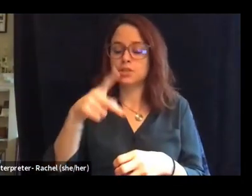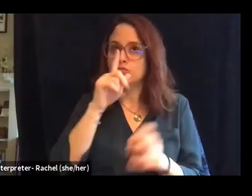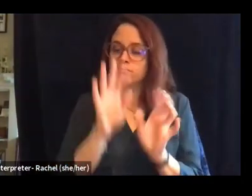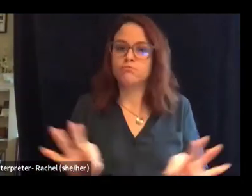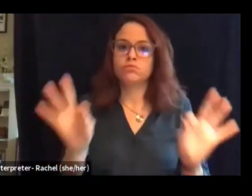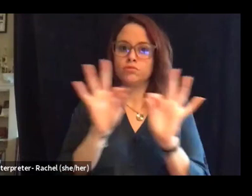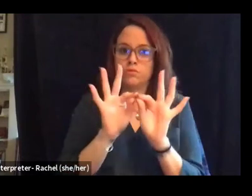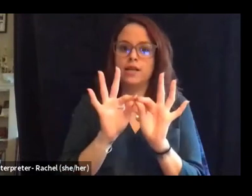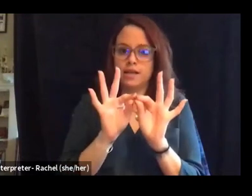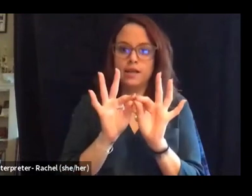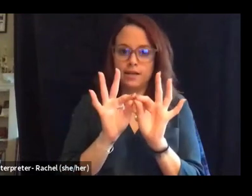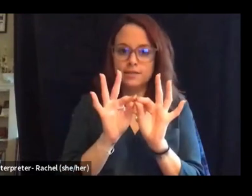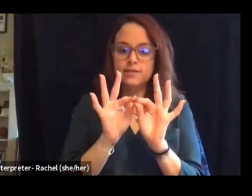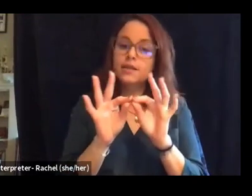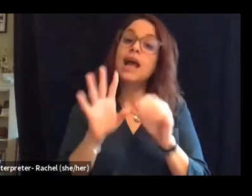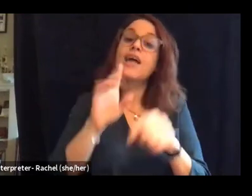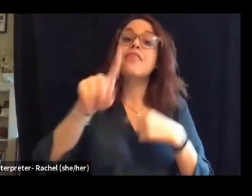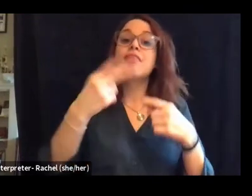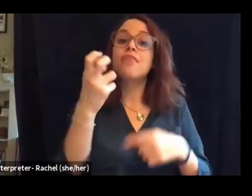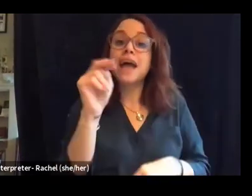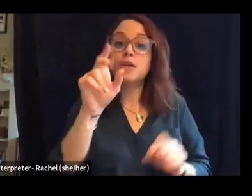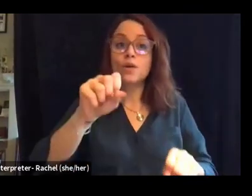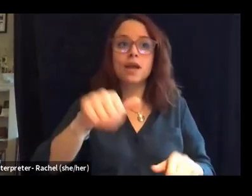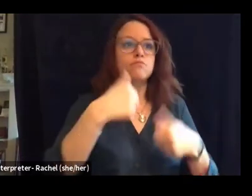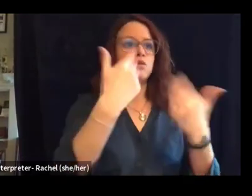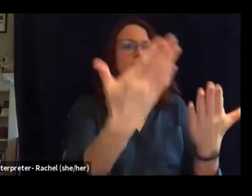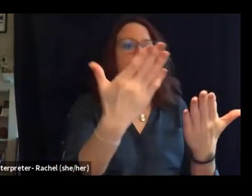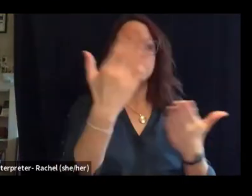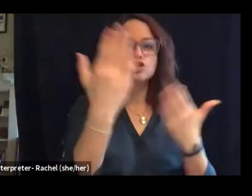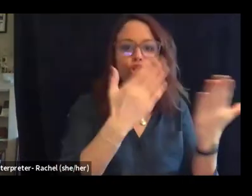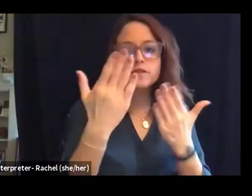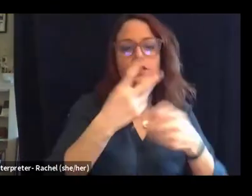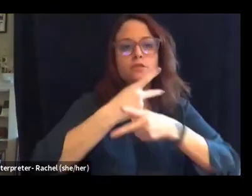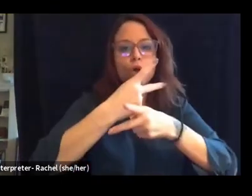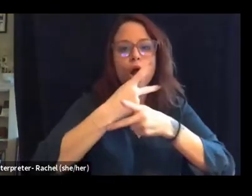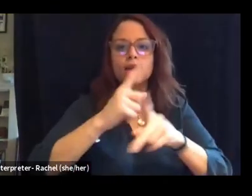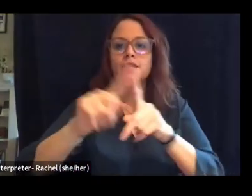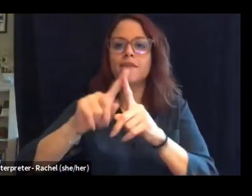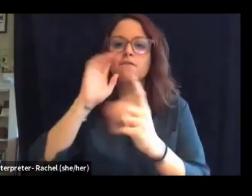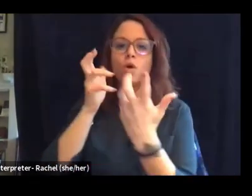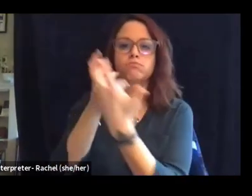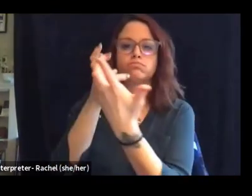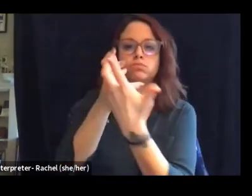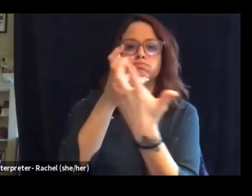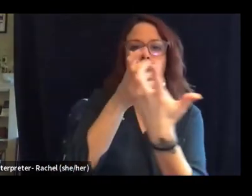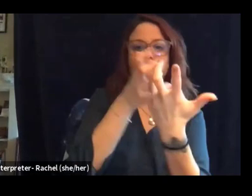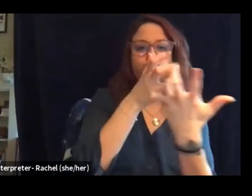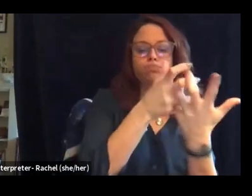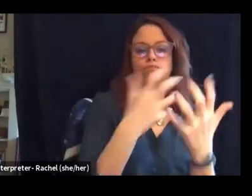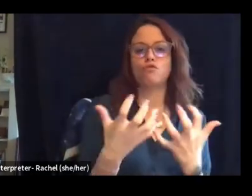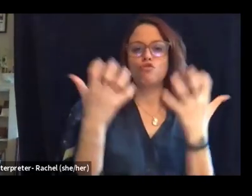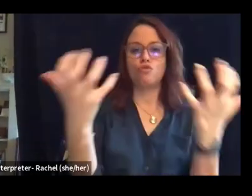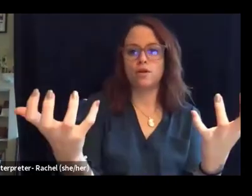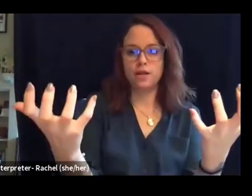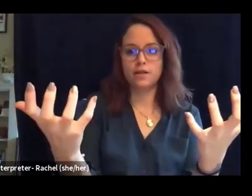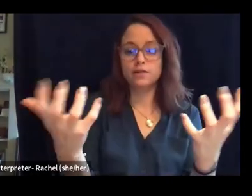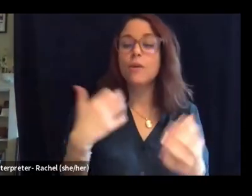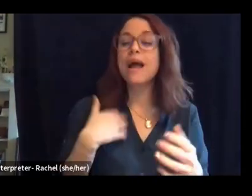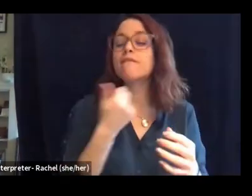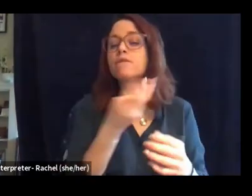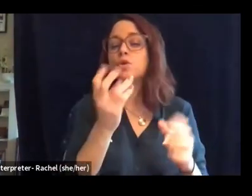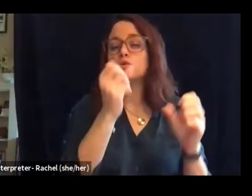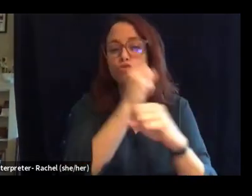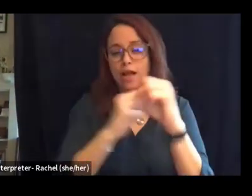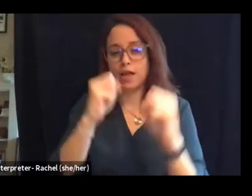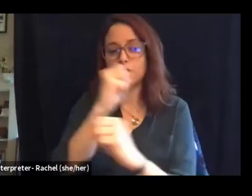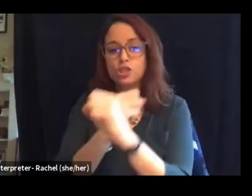that's delivered through the products and services that we're offering. So there's 3 strategies that we might employ along the way in order to